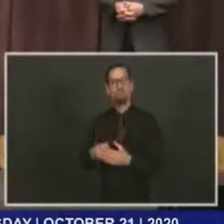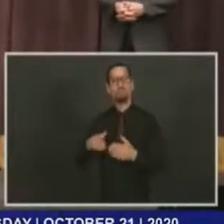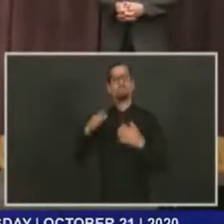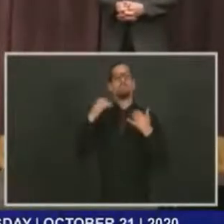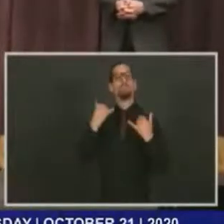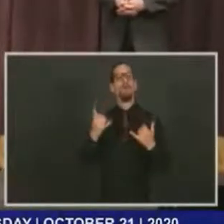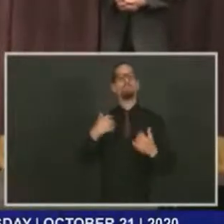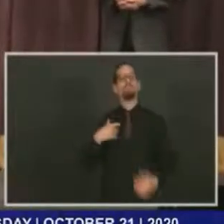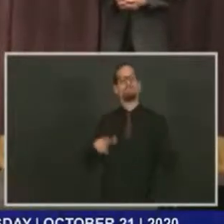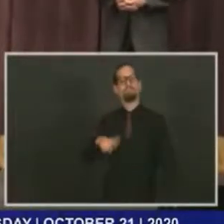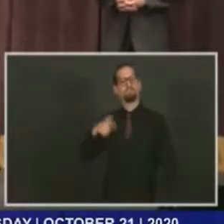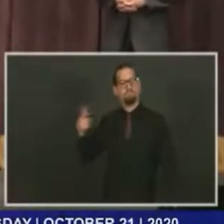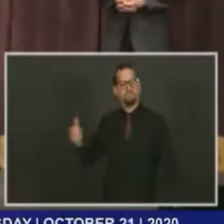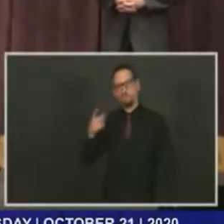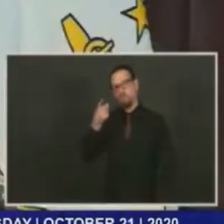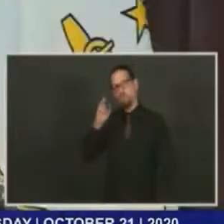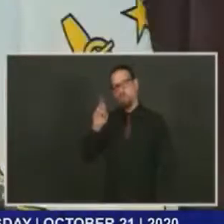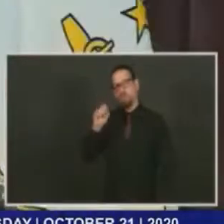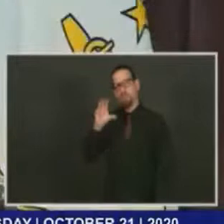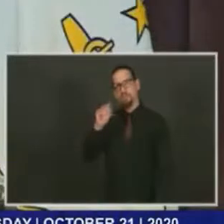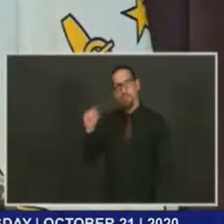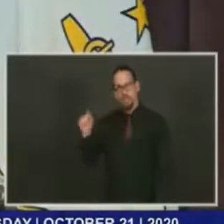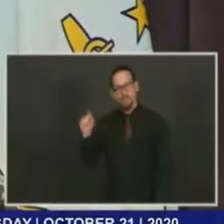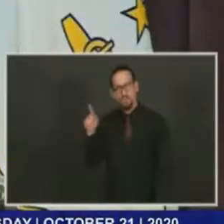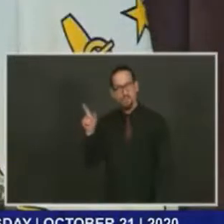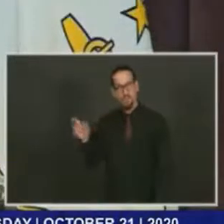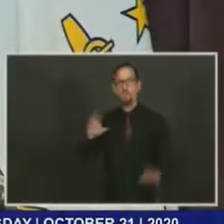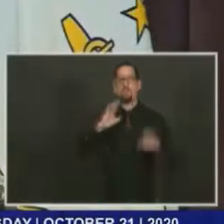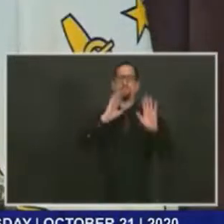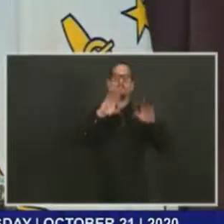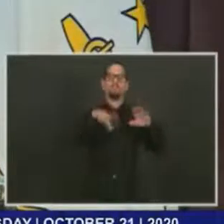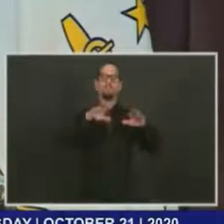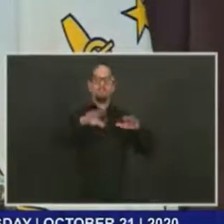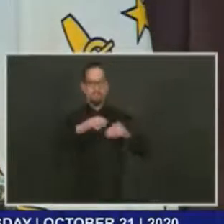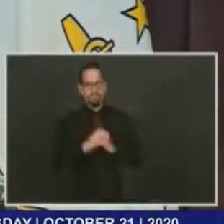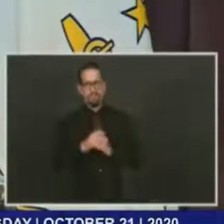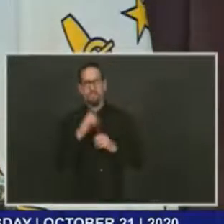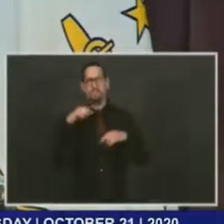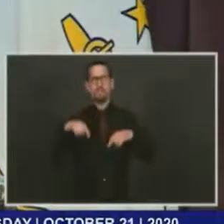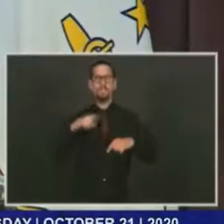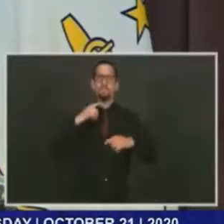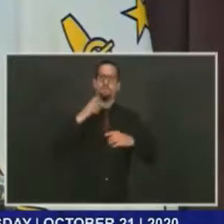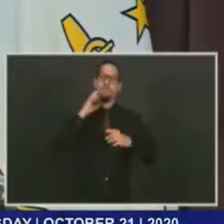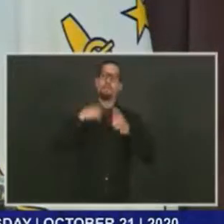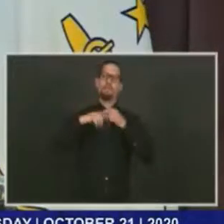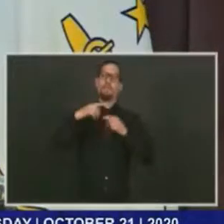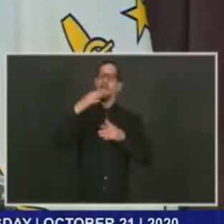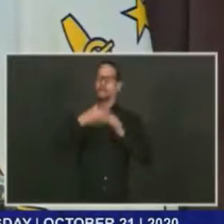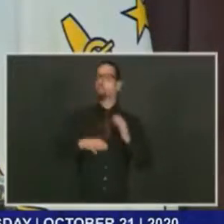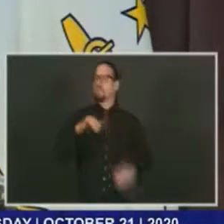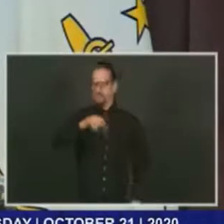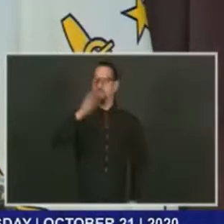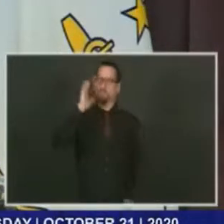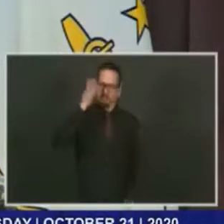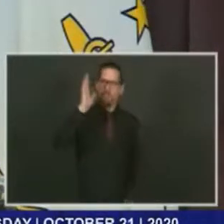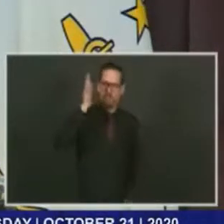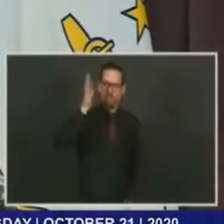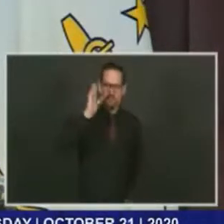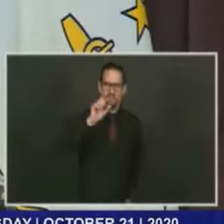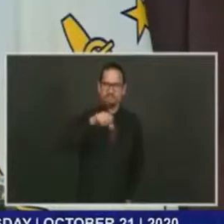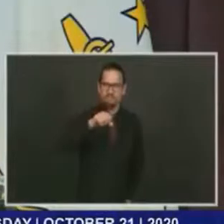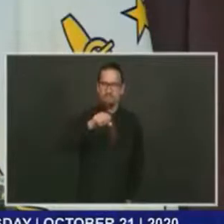I will simply end by saying there is definitely light at the end of the tunnel. We continue to get